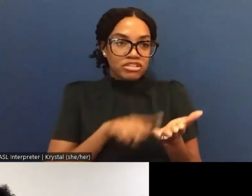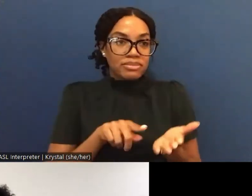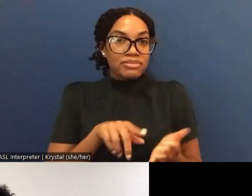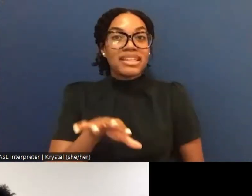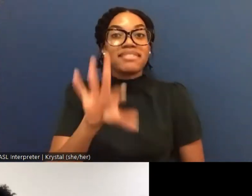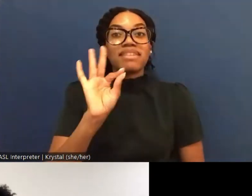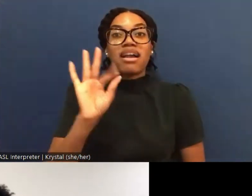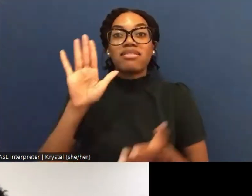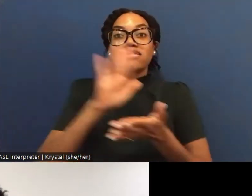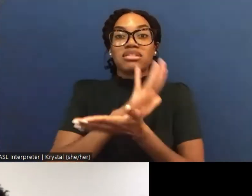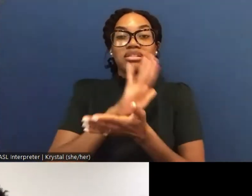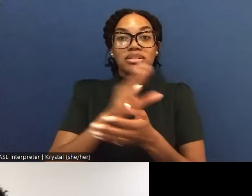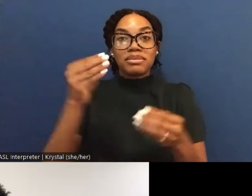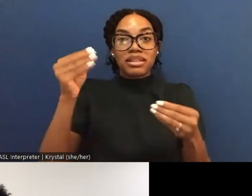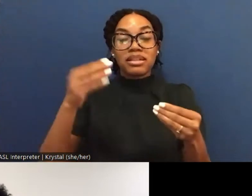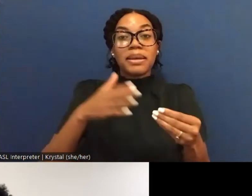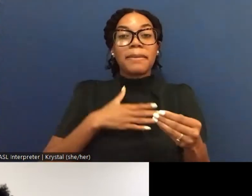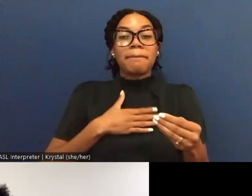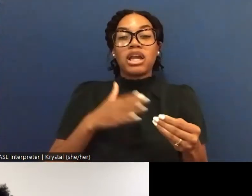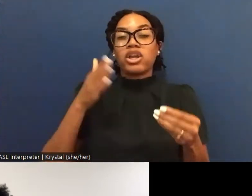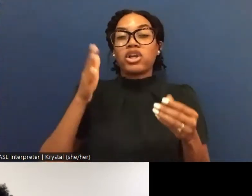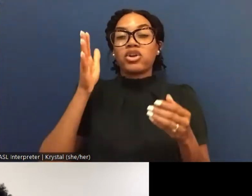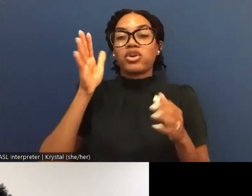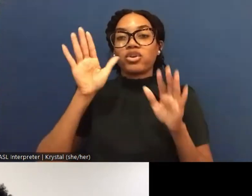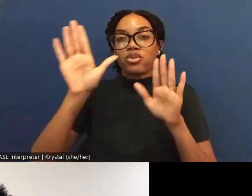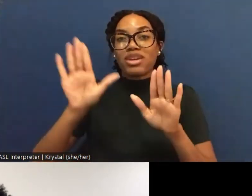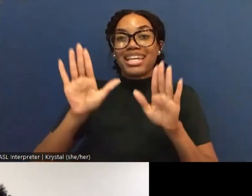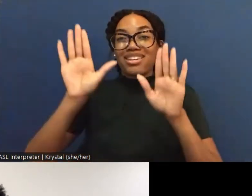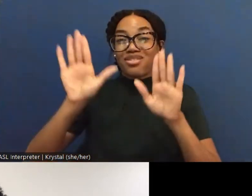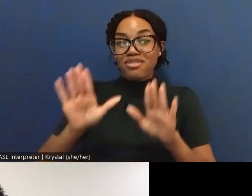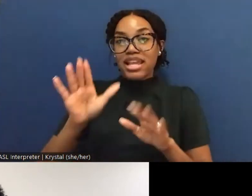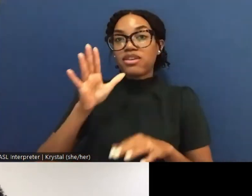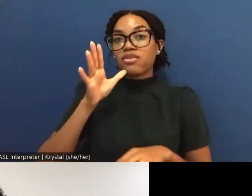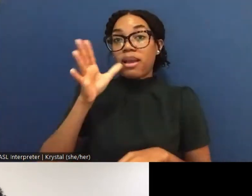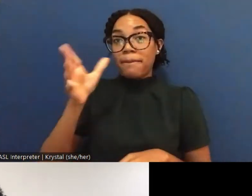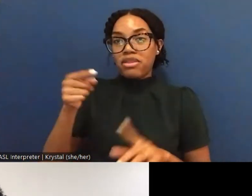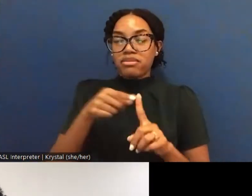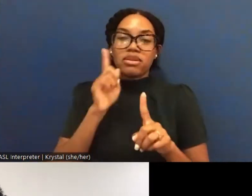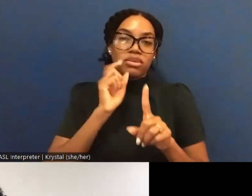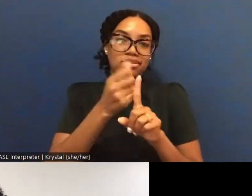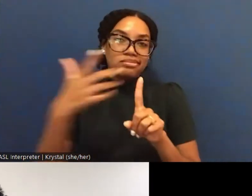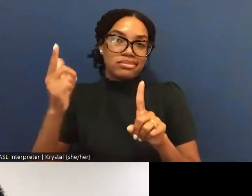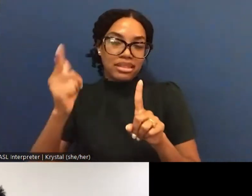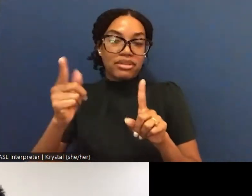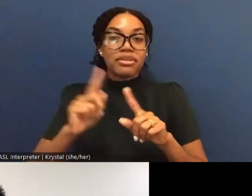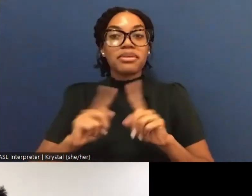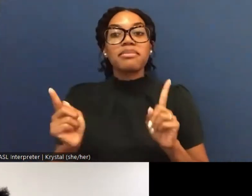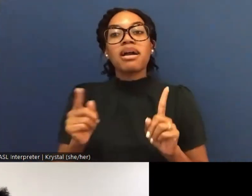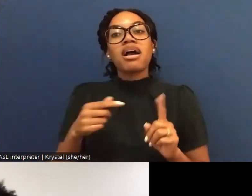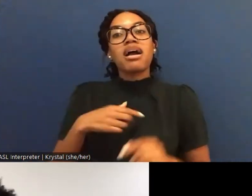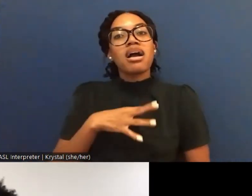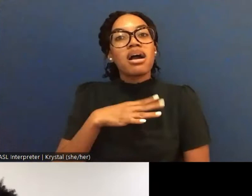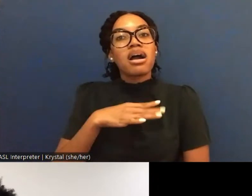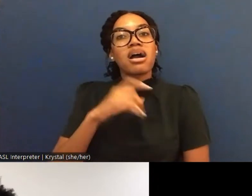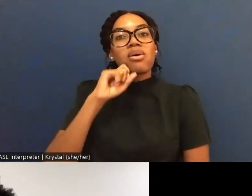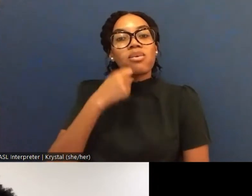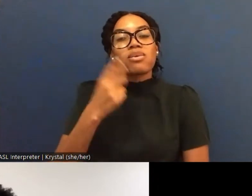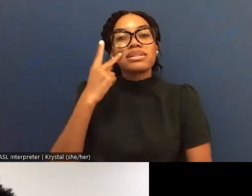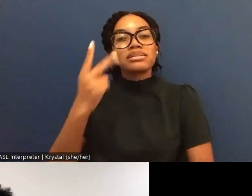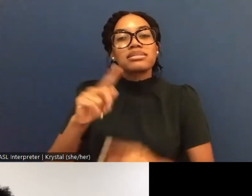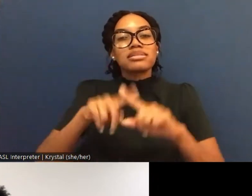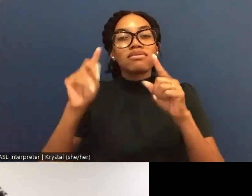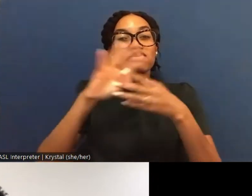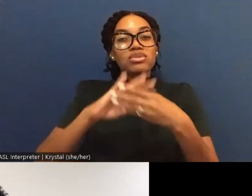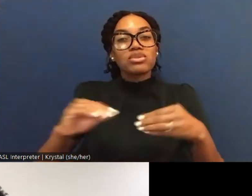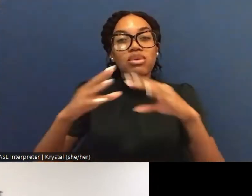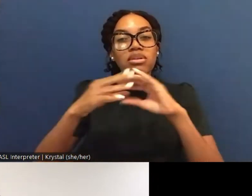great-great-grandmother, which I'll talk about later. But it was amazing to really see this completely different story